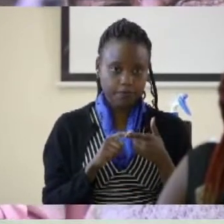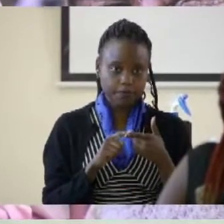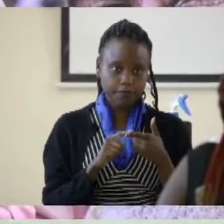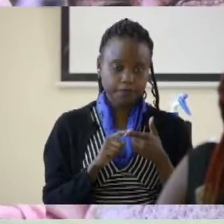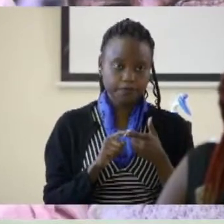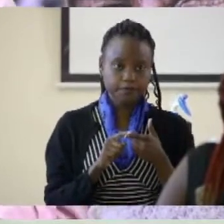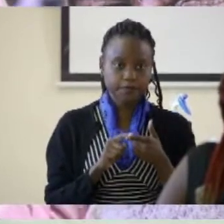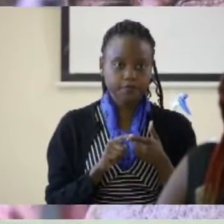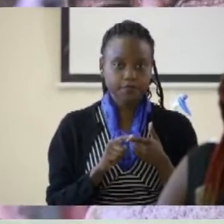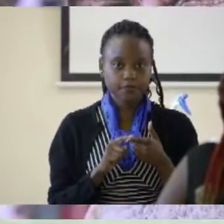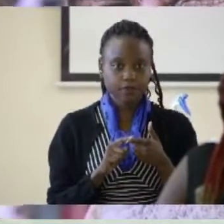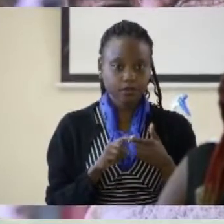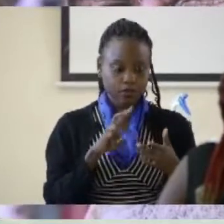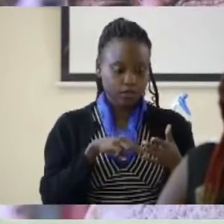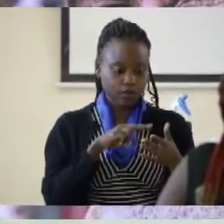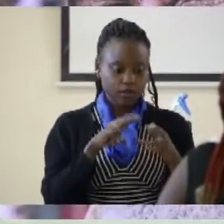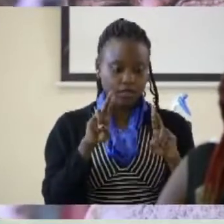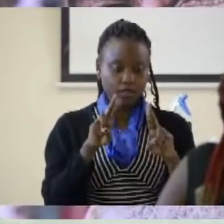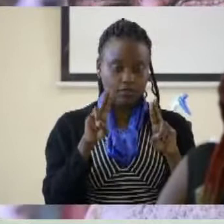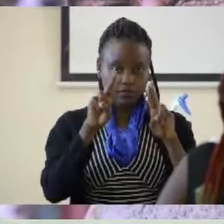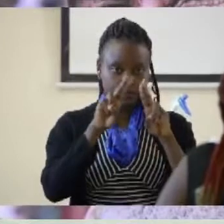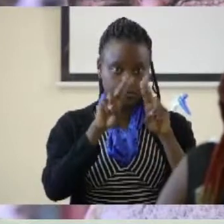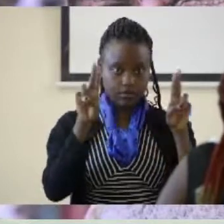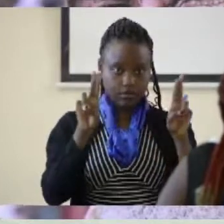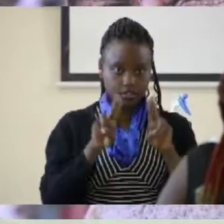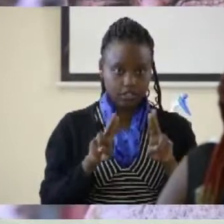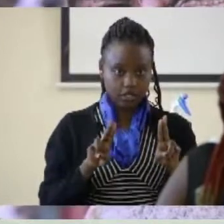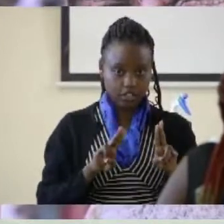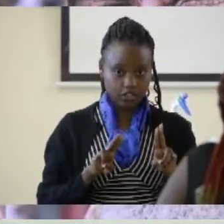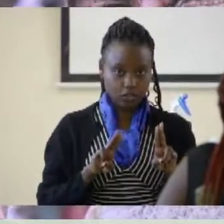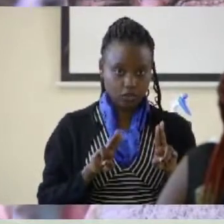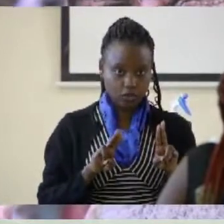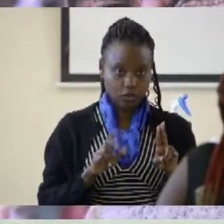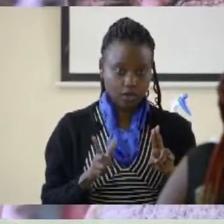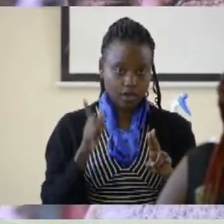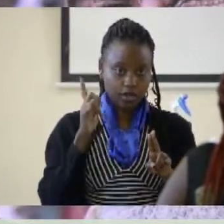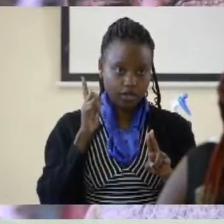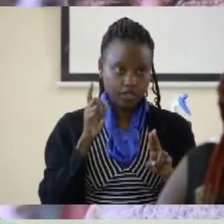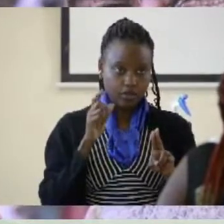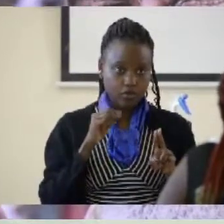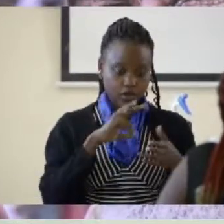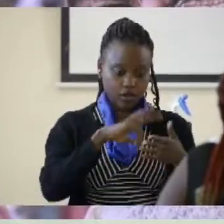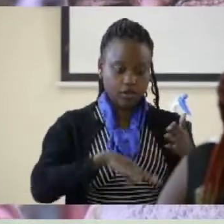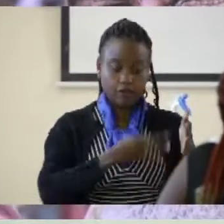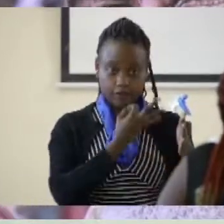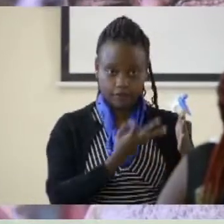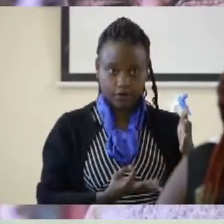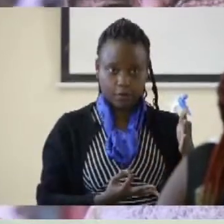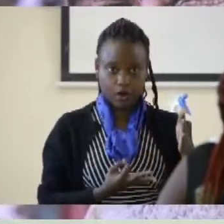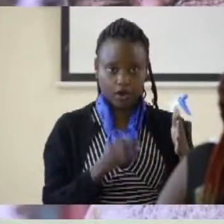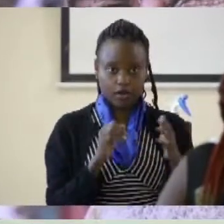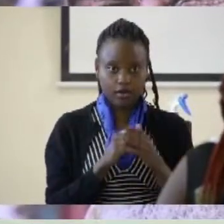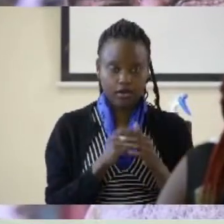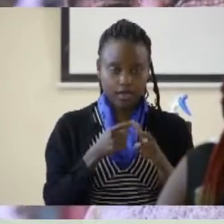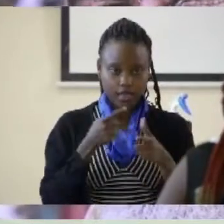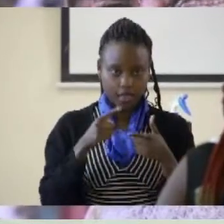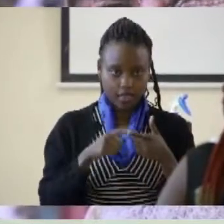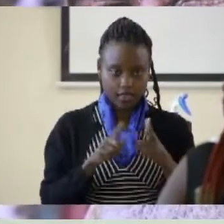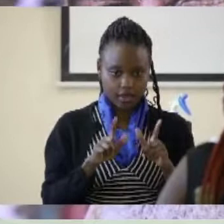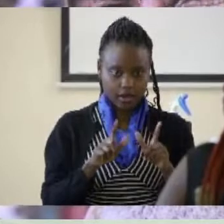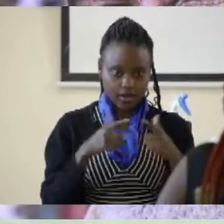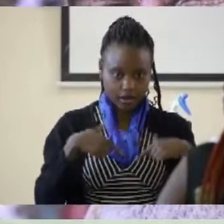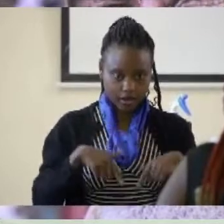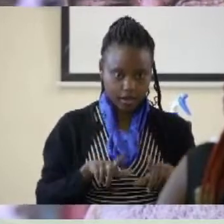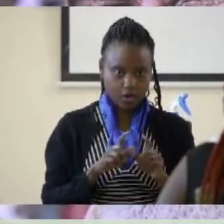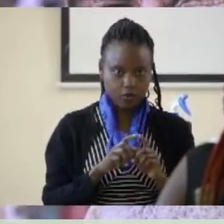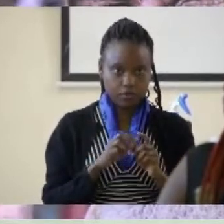the international legal framework, looked at the national one, and then allow me to go